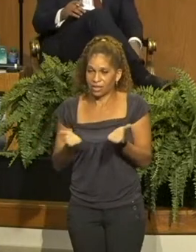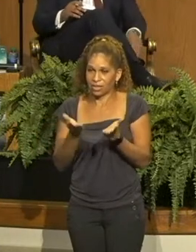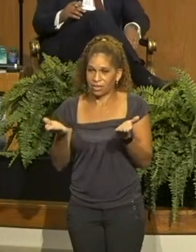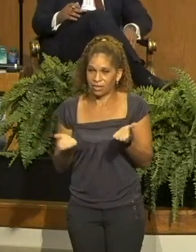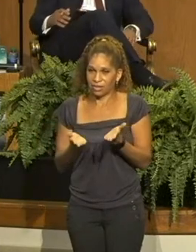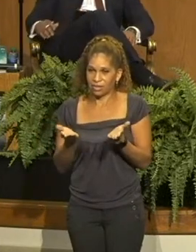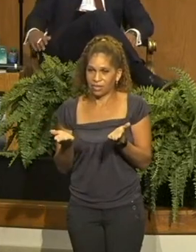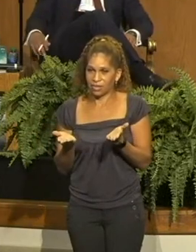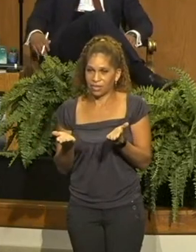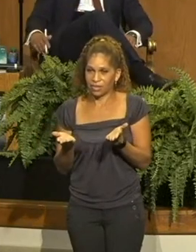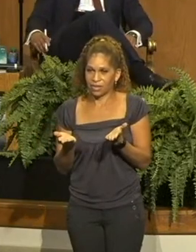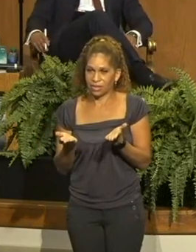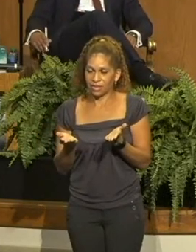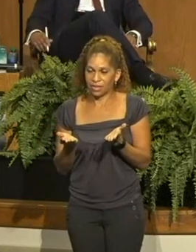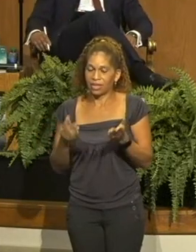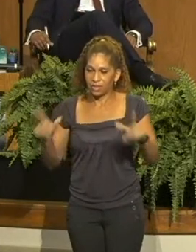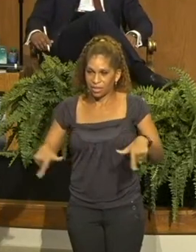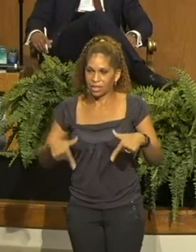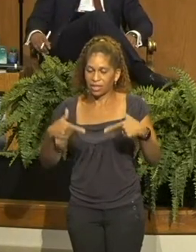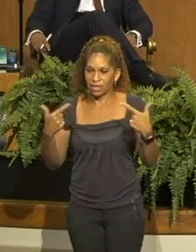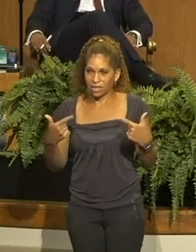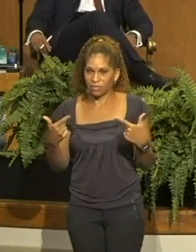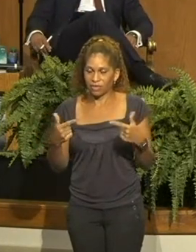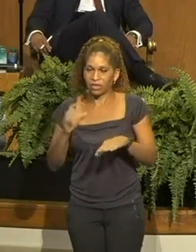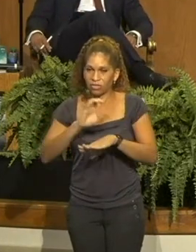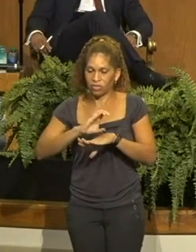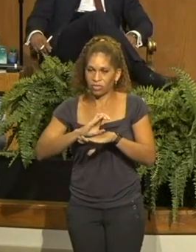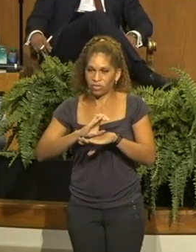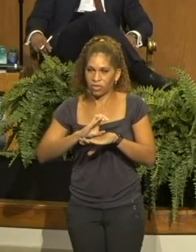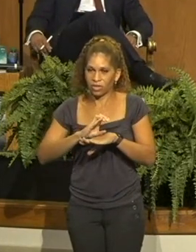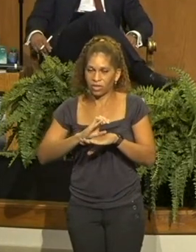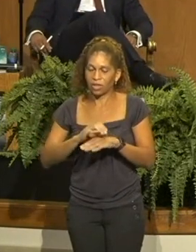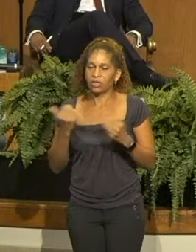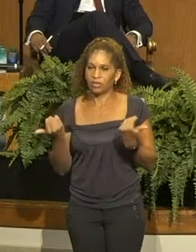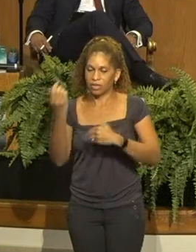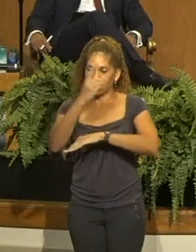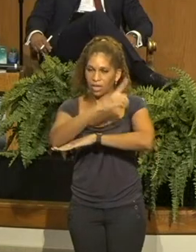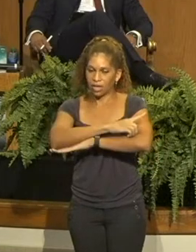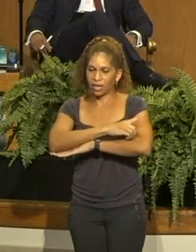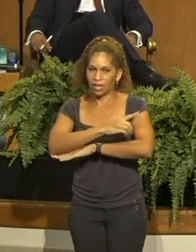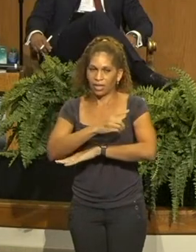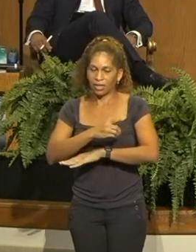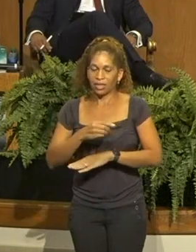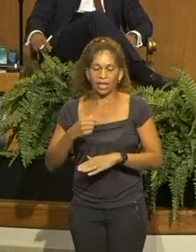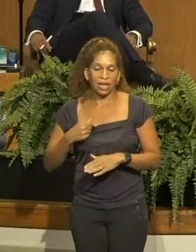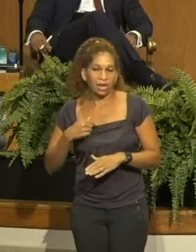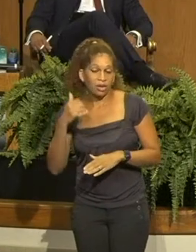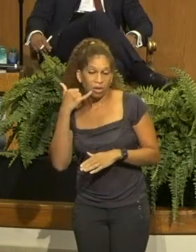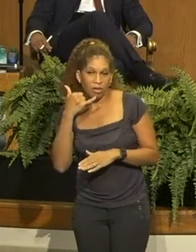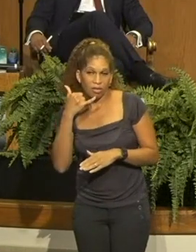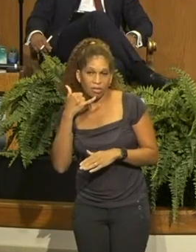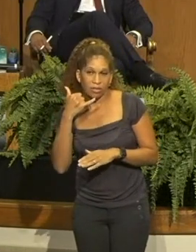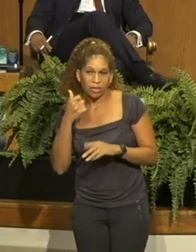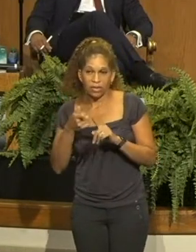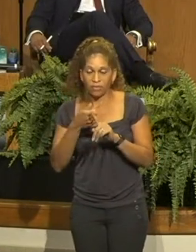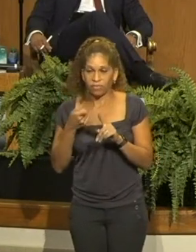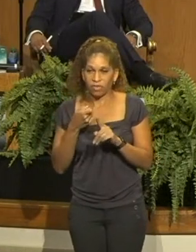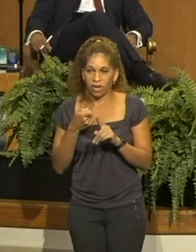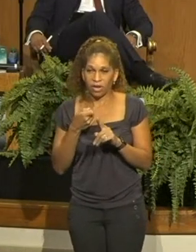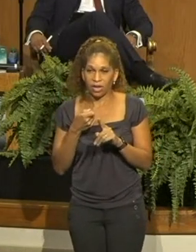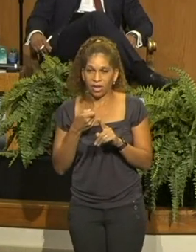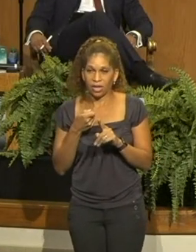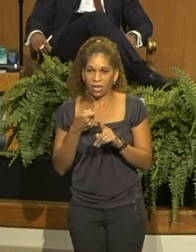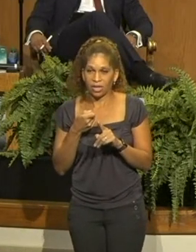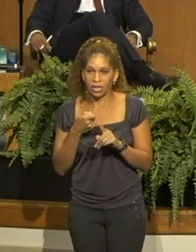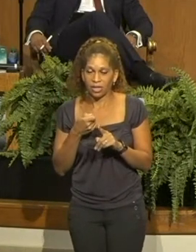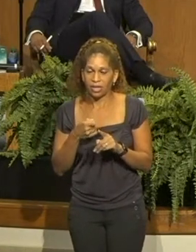historic and living pulpit today. When I got a call from the Reverend Dr.